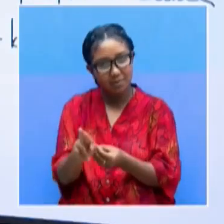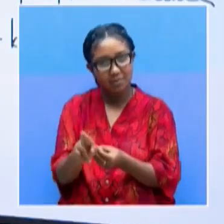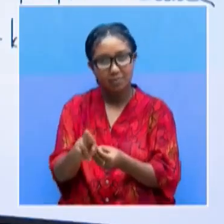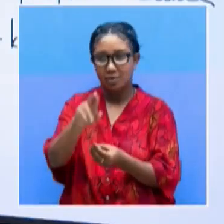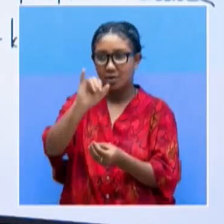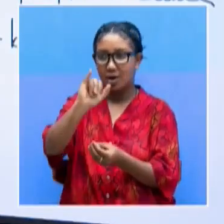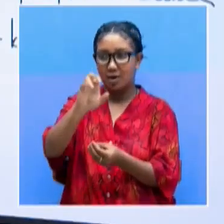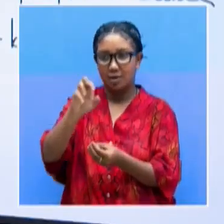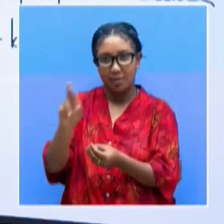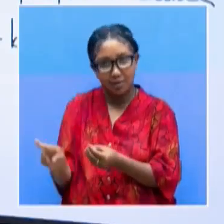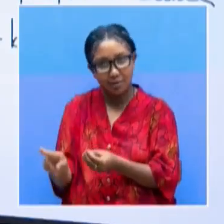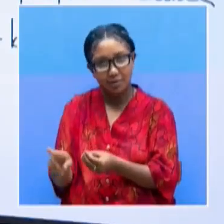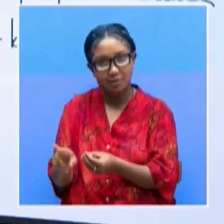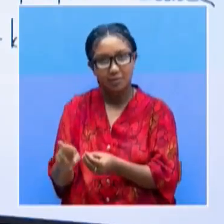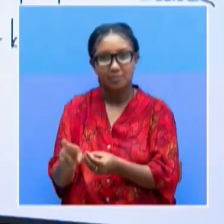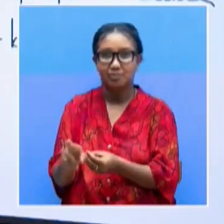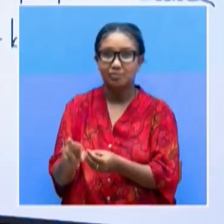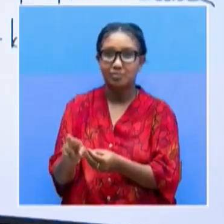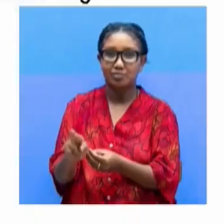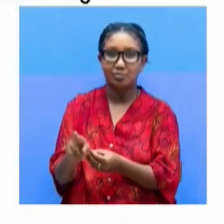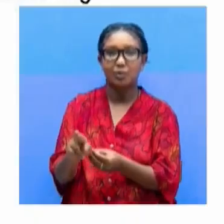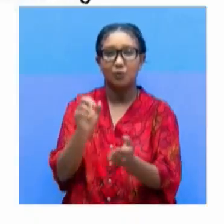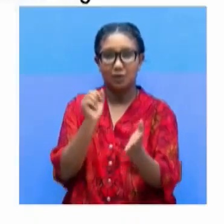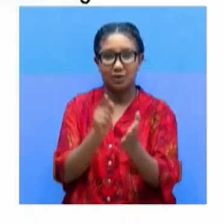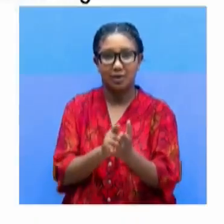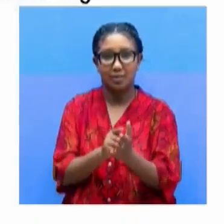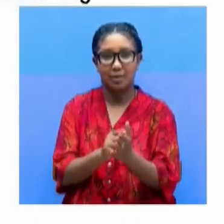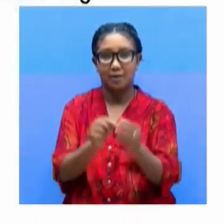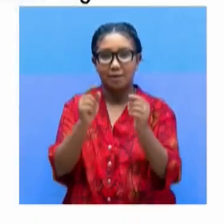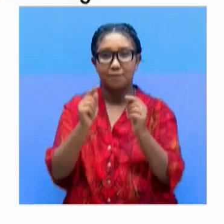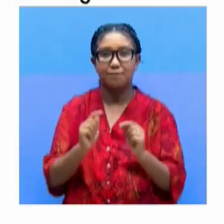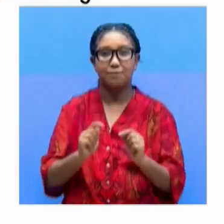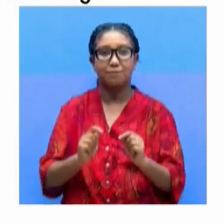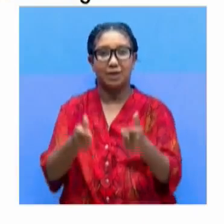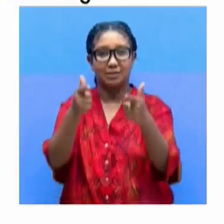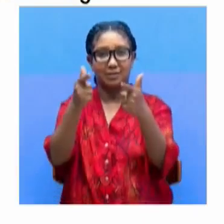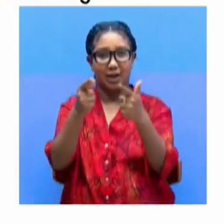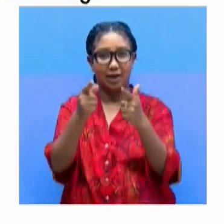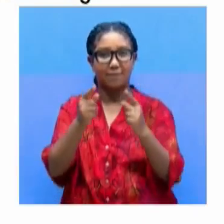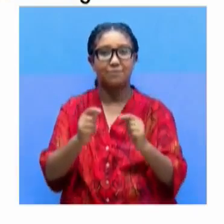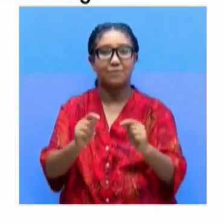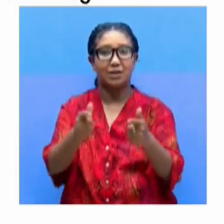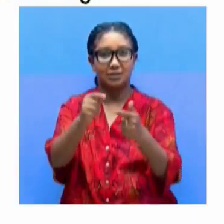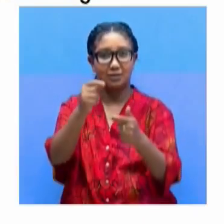or IER. Yeah? In the case of, for example, fast, we say